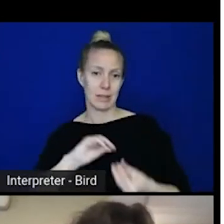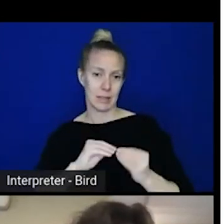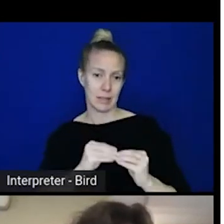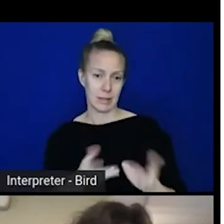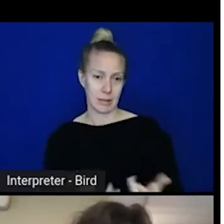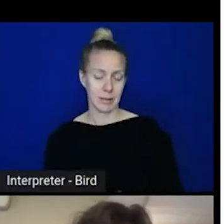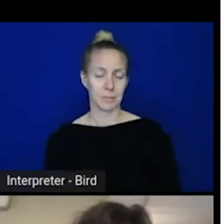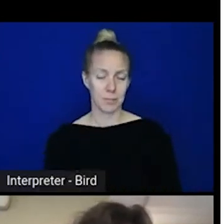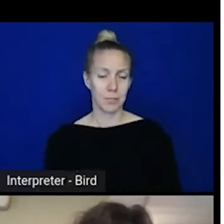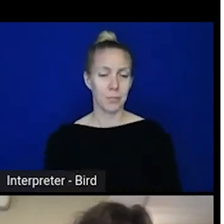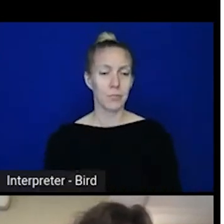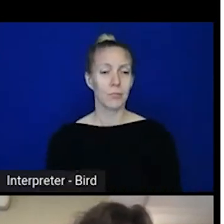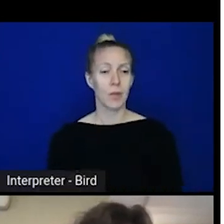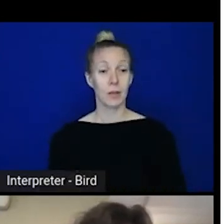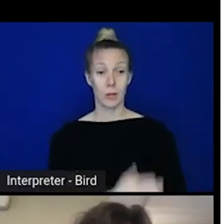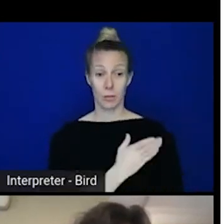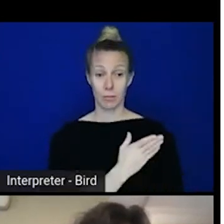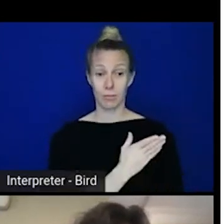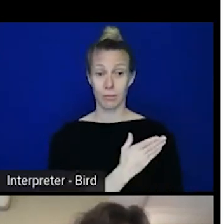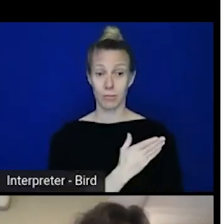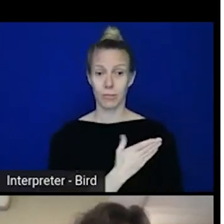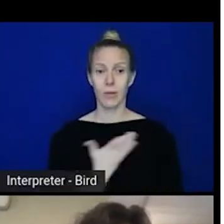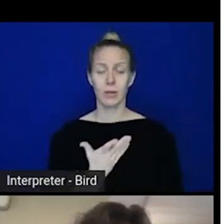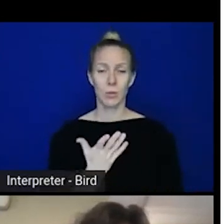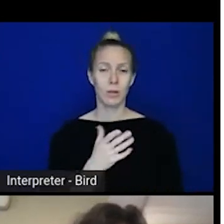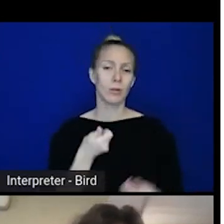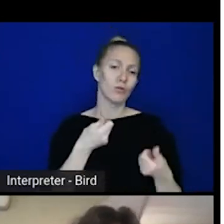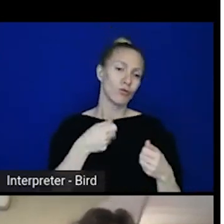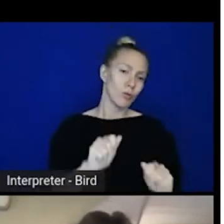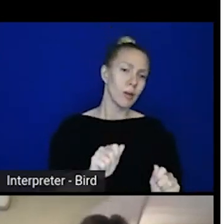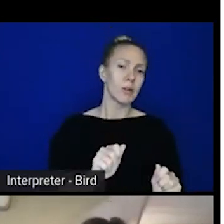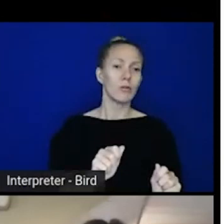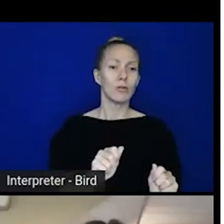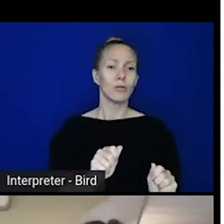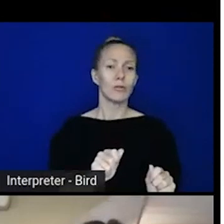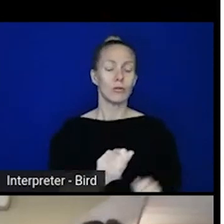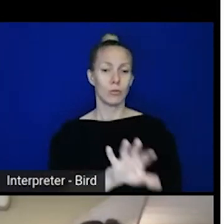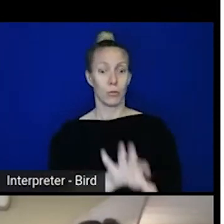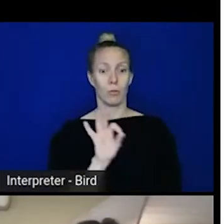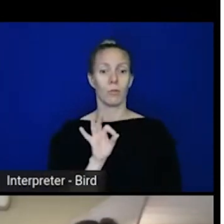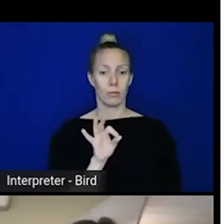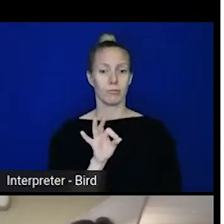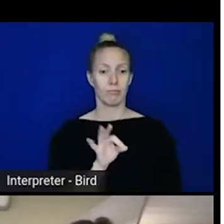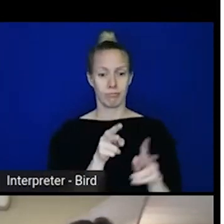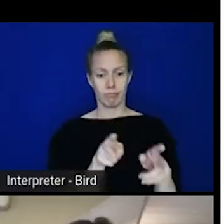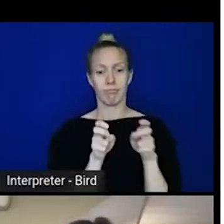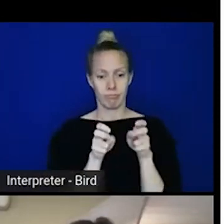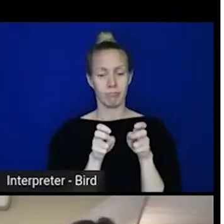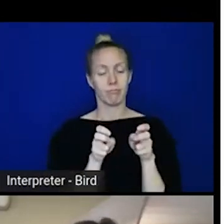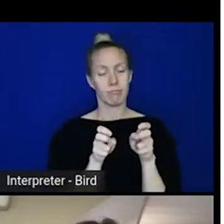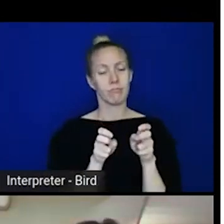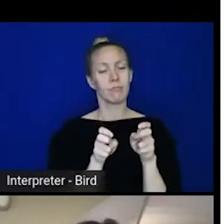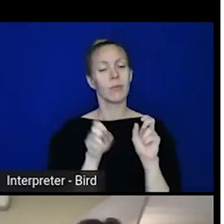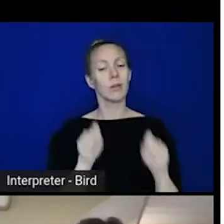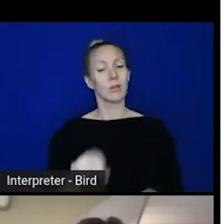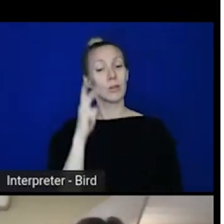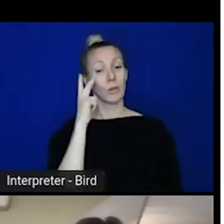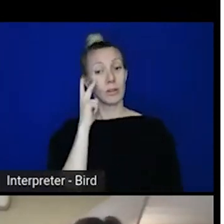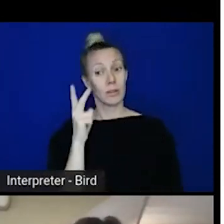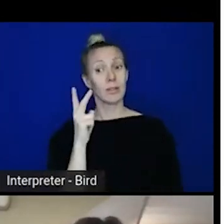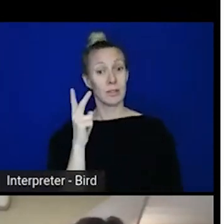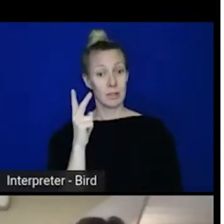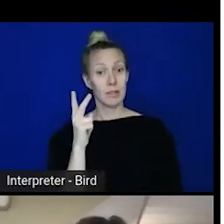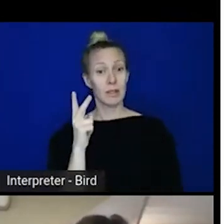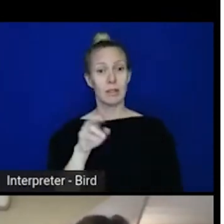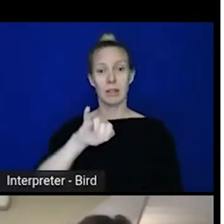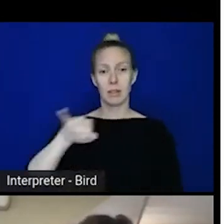And so this is what the Sentinel policy is trying to pull out. So you can see it's a JSON map